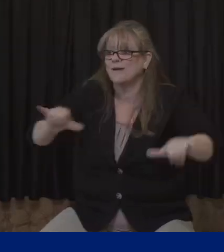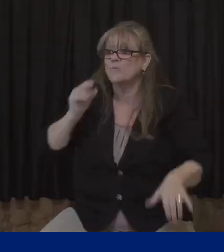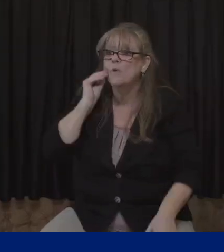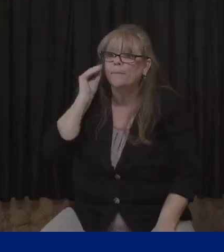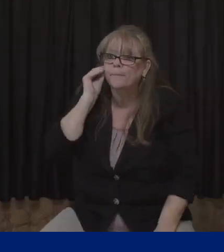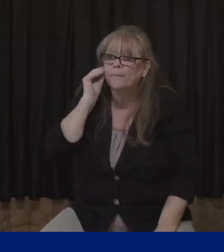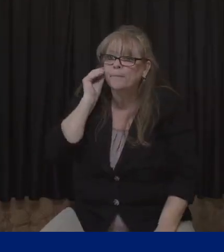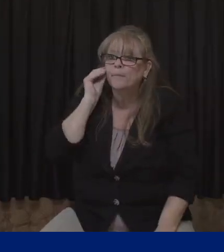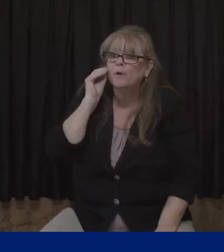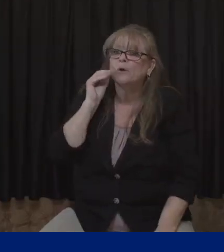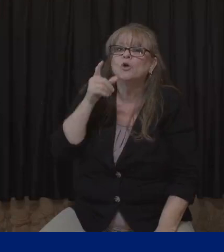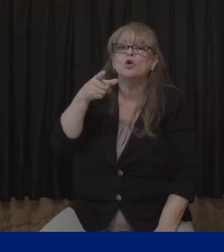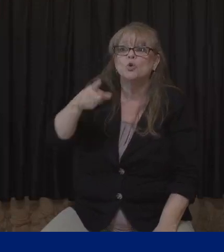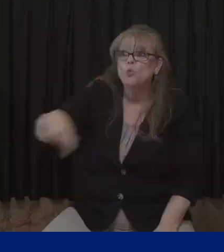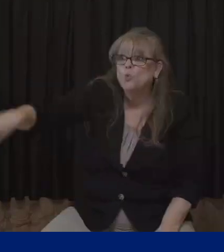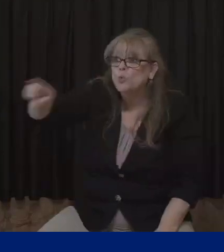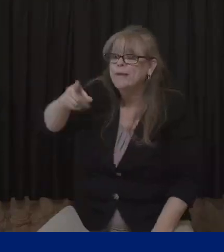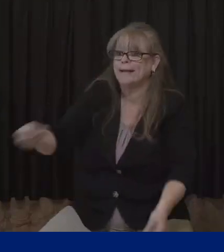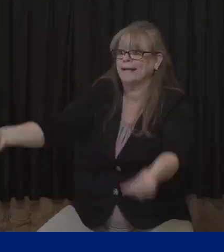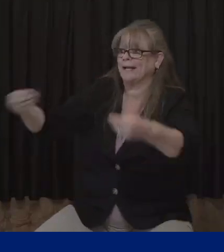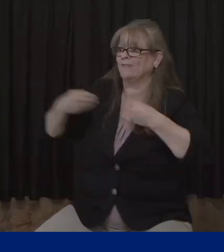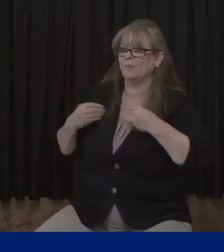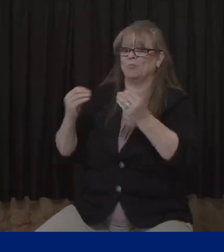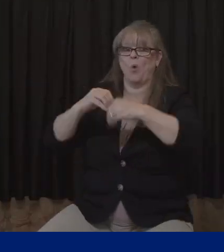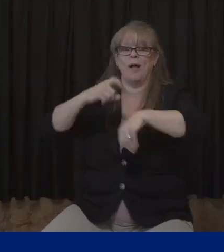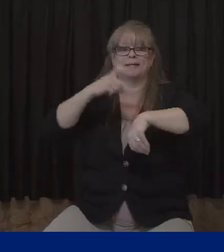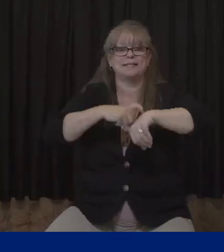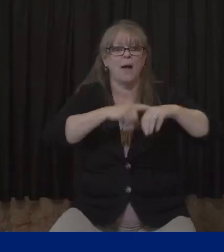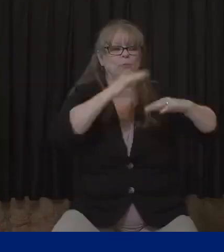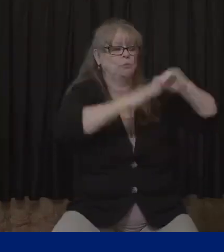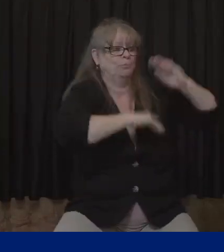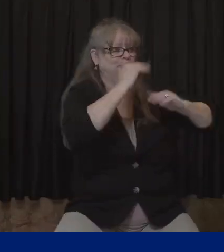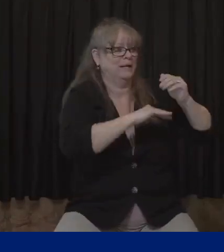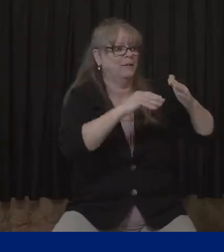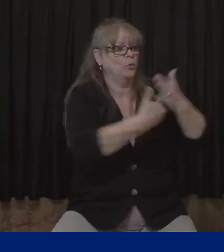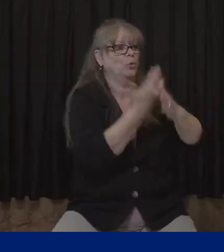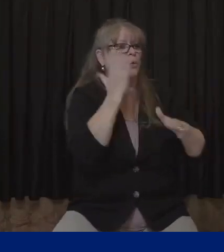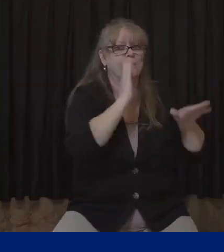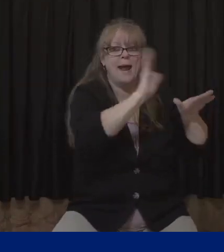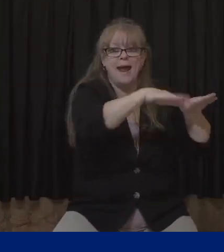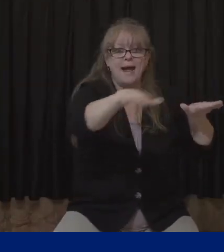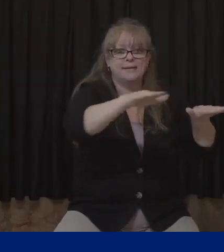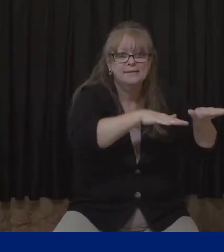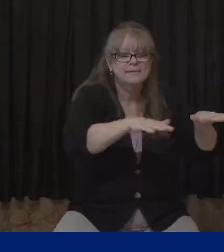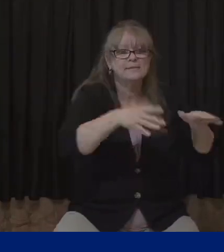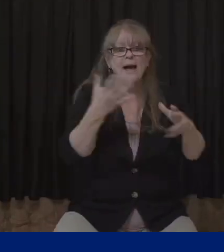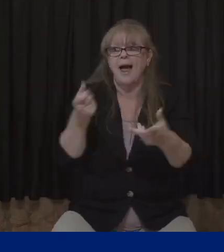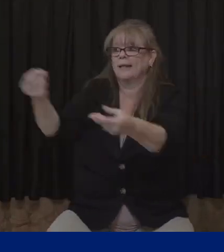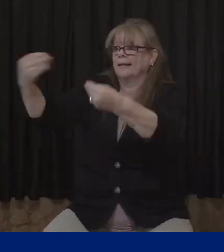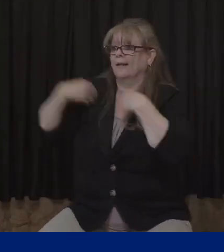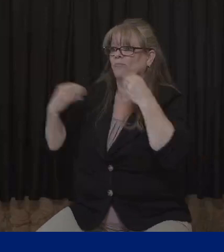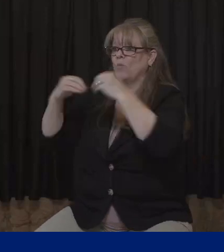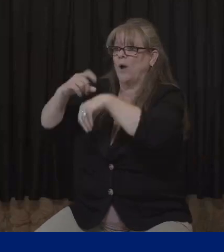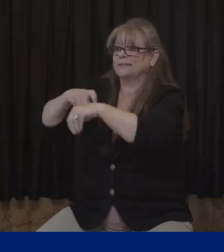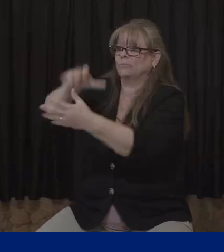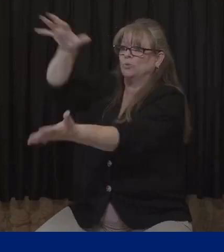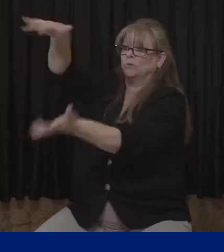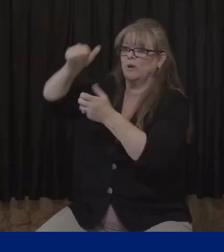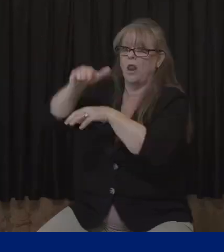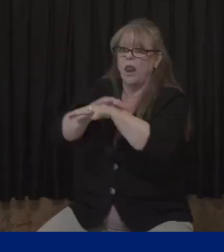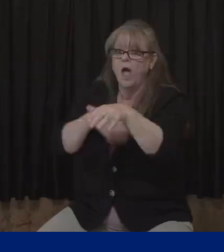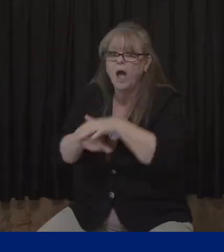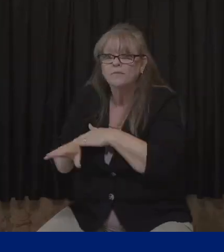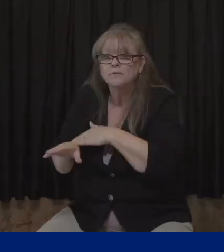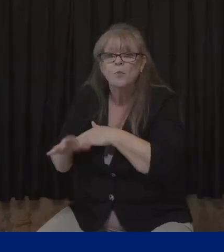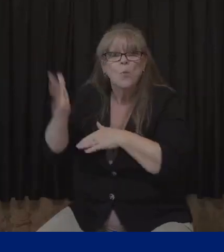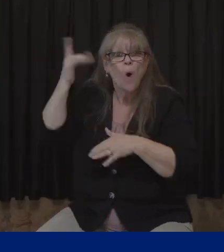capacity, acquire more masks and gloves and testing if you hadn't done your part with our state and for our state. That's what gives me